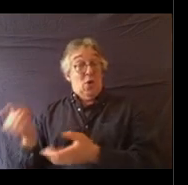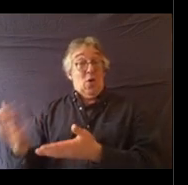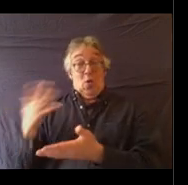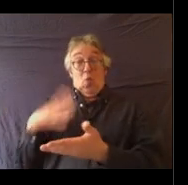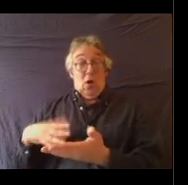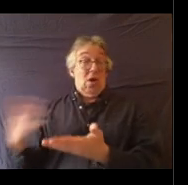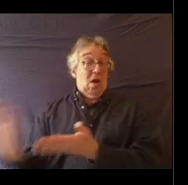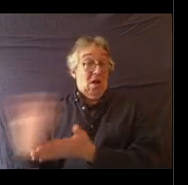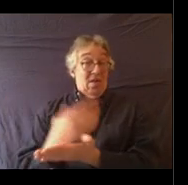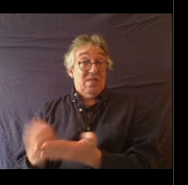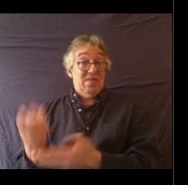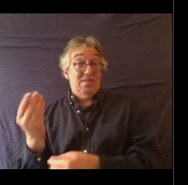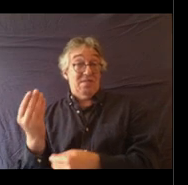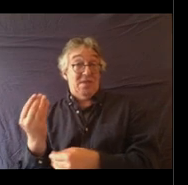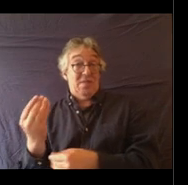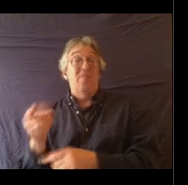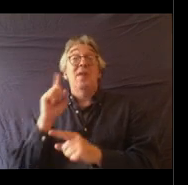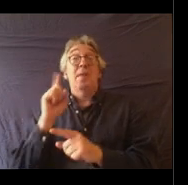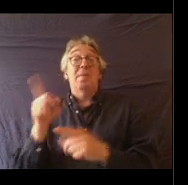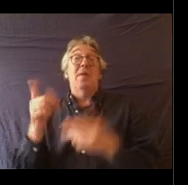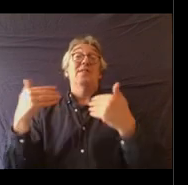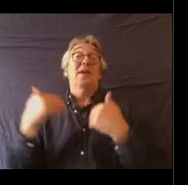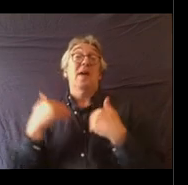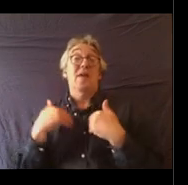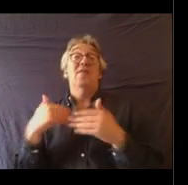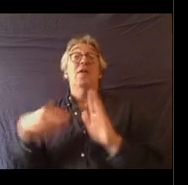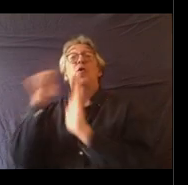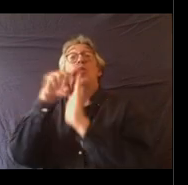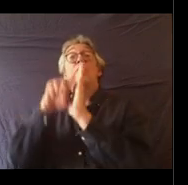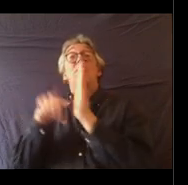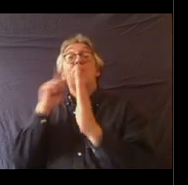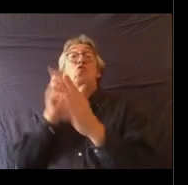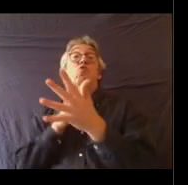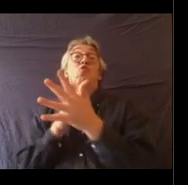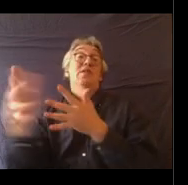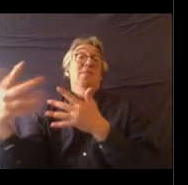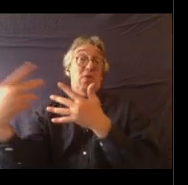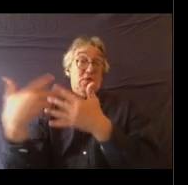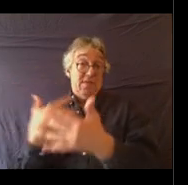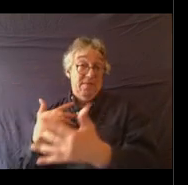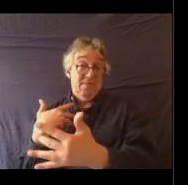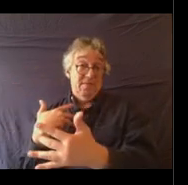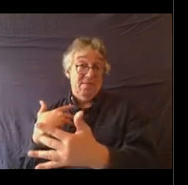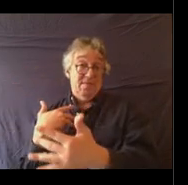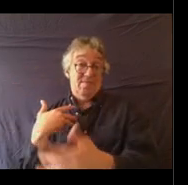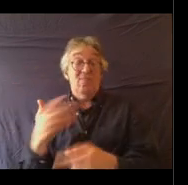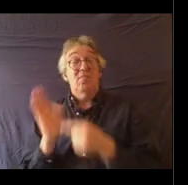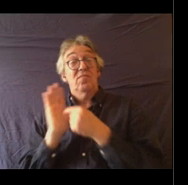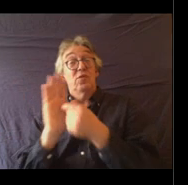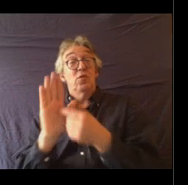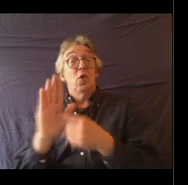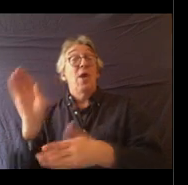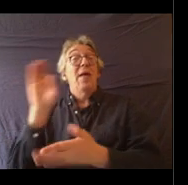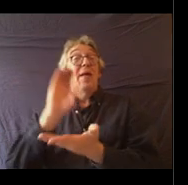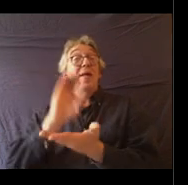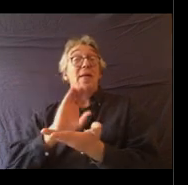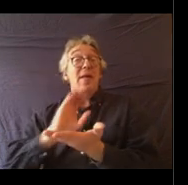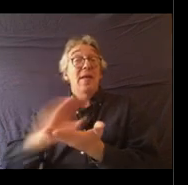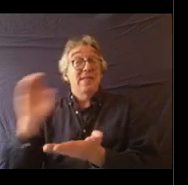basic transparency requirements. So now we have all these Instagrammers, influencers, and so